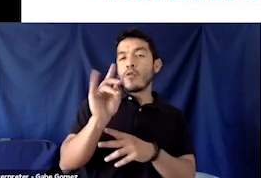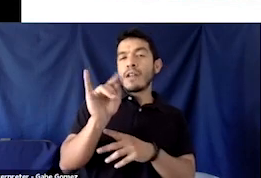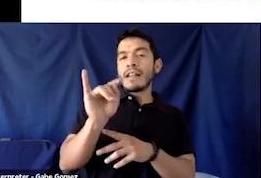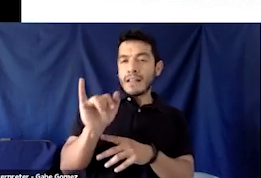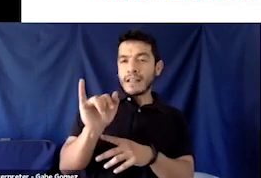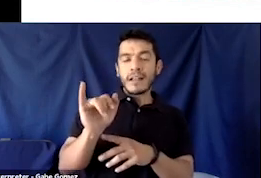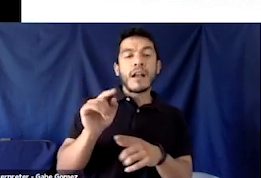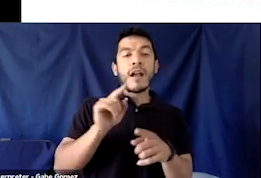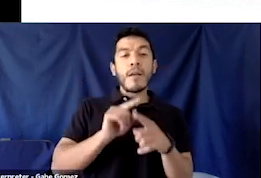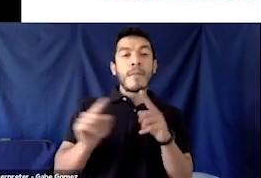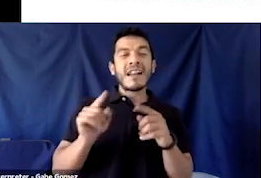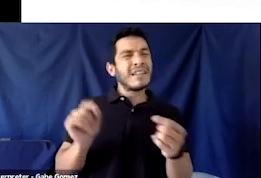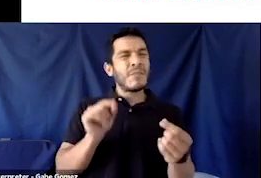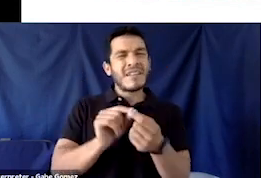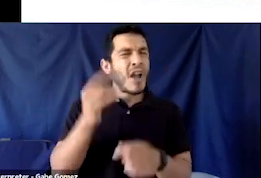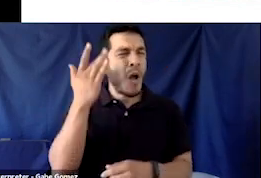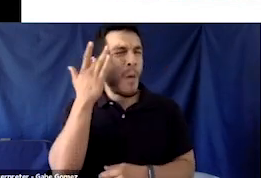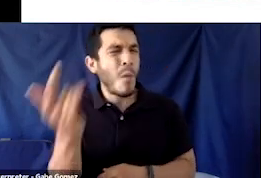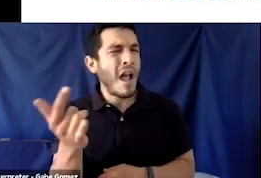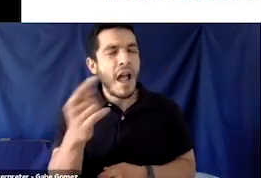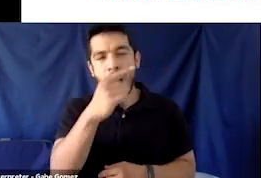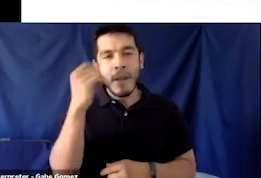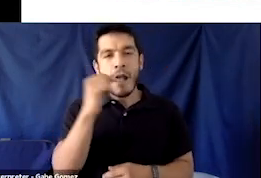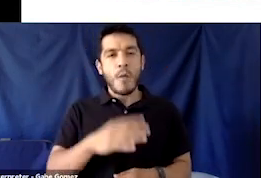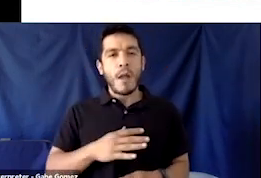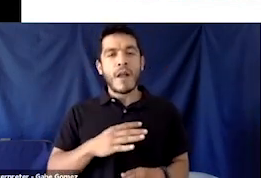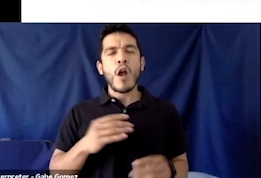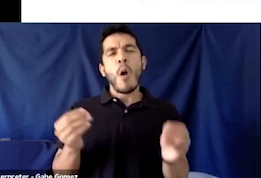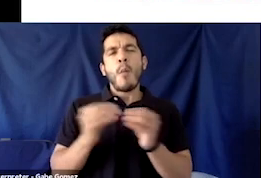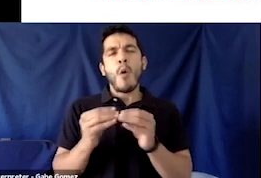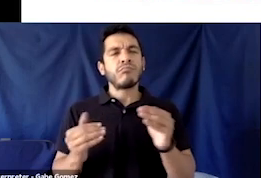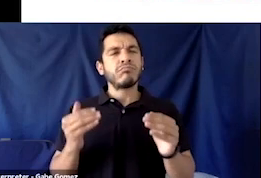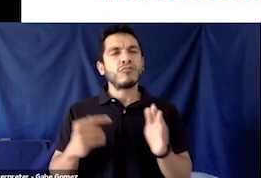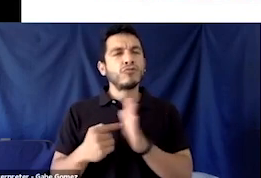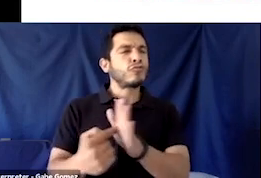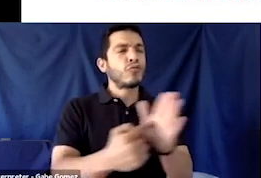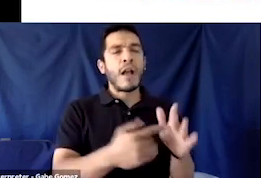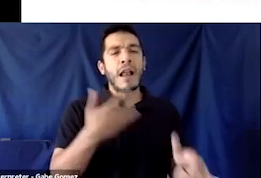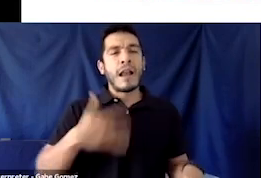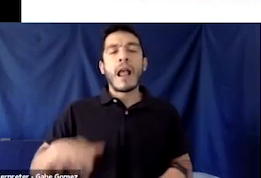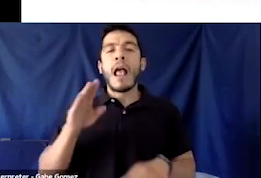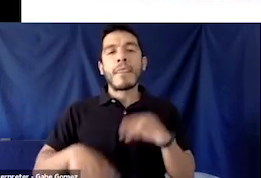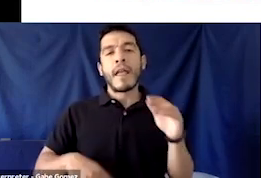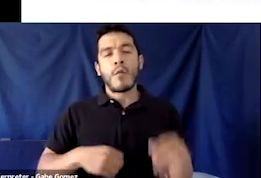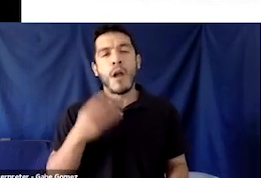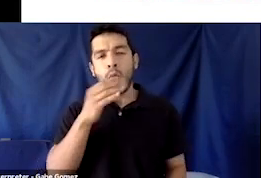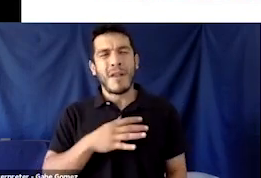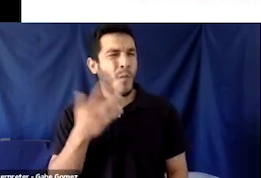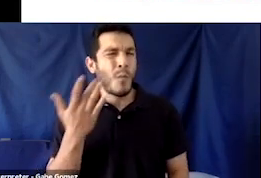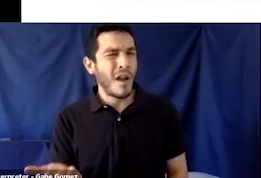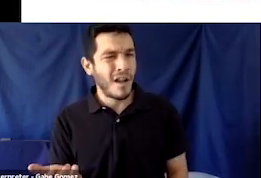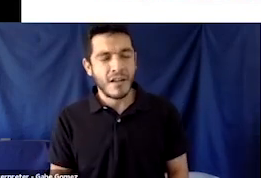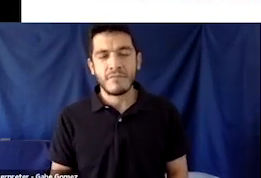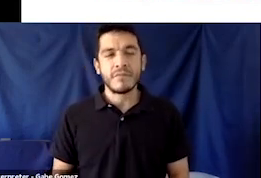between the groups and why it is that Black women and other women of color are more likely to be sexualized than white women. What